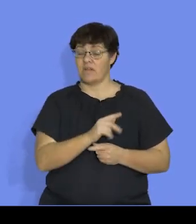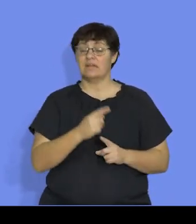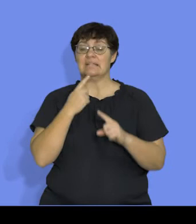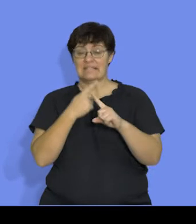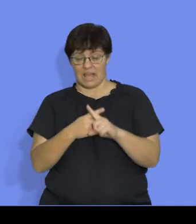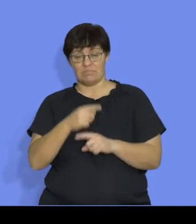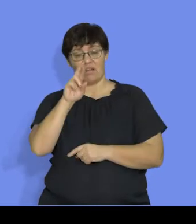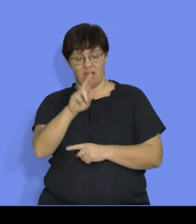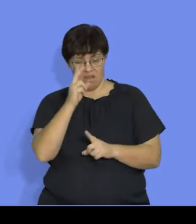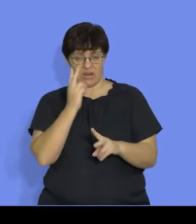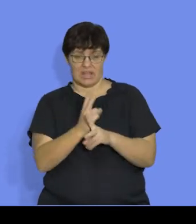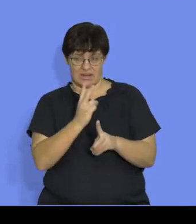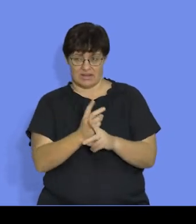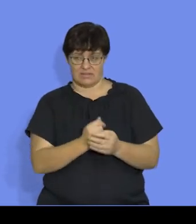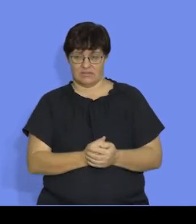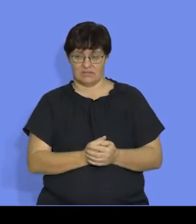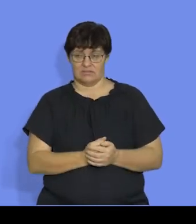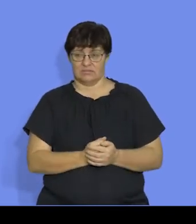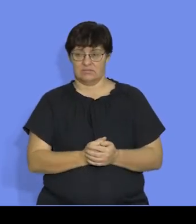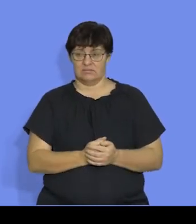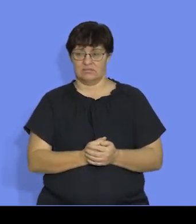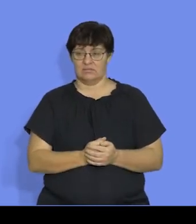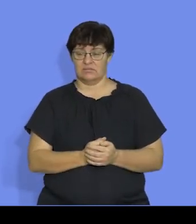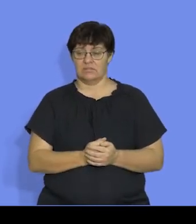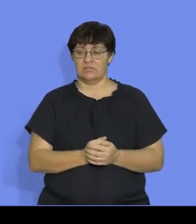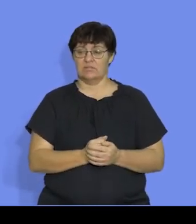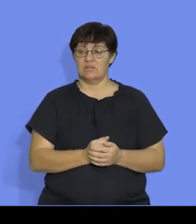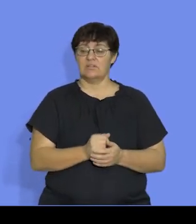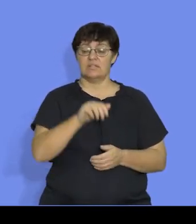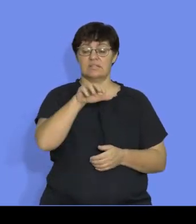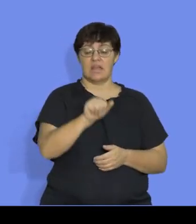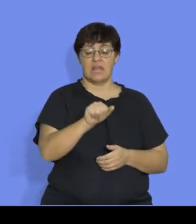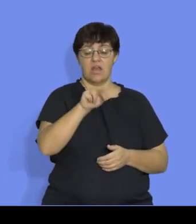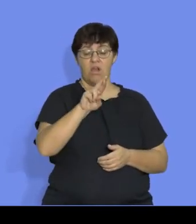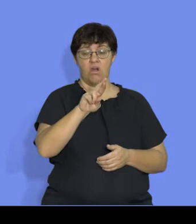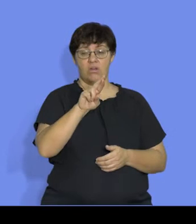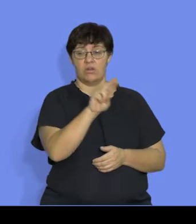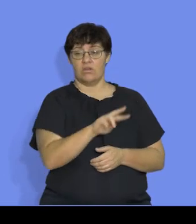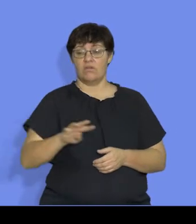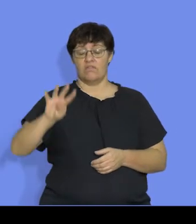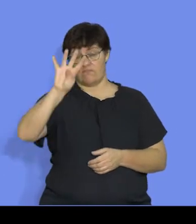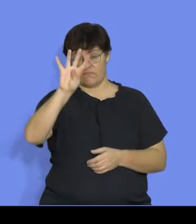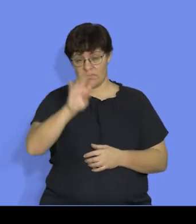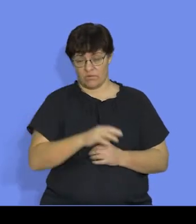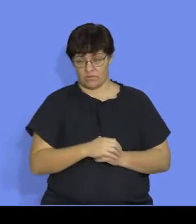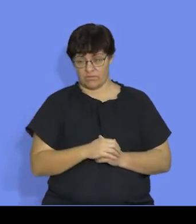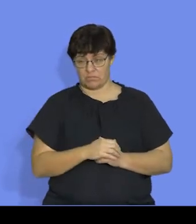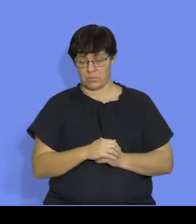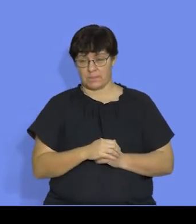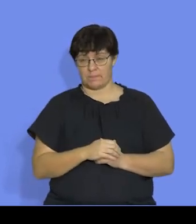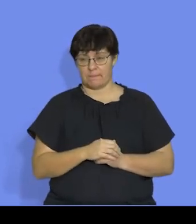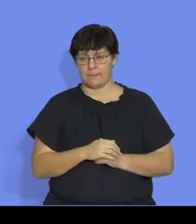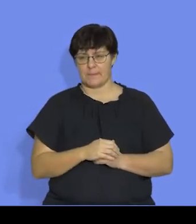5, I have to multiply it again by the common ratio. So term 5 would be AR to the power